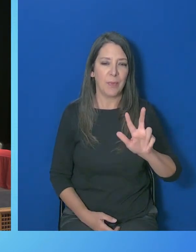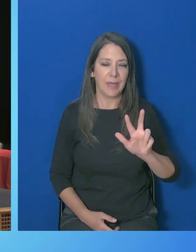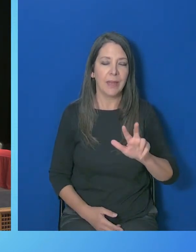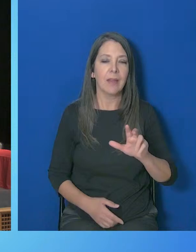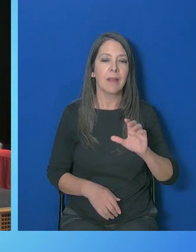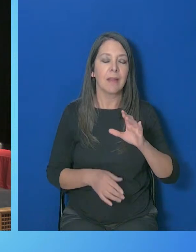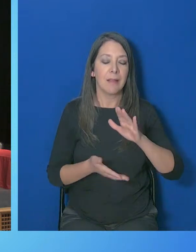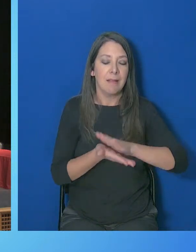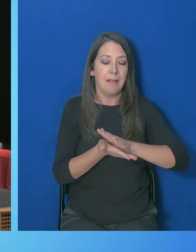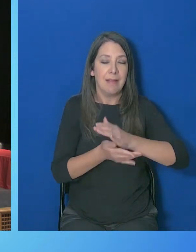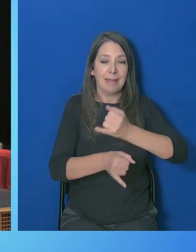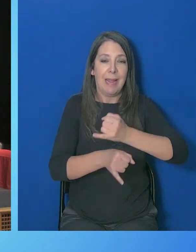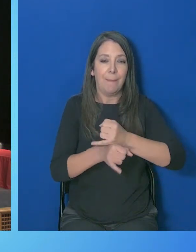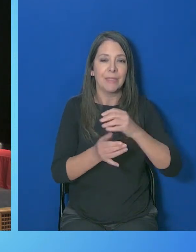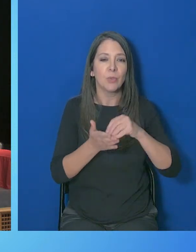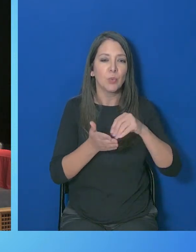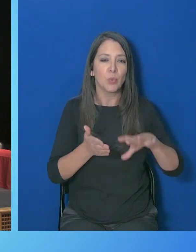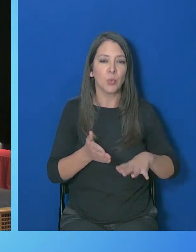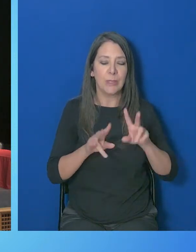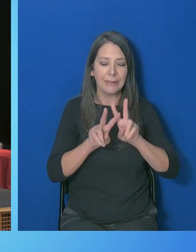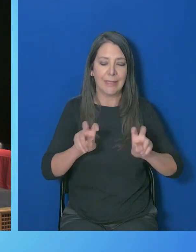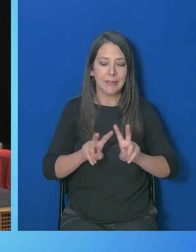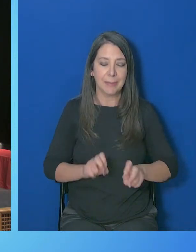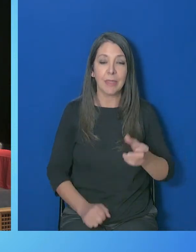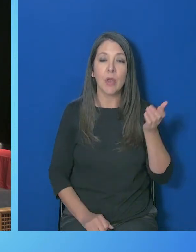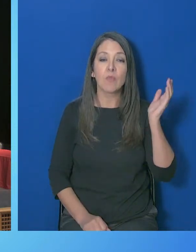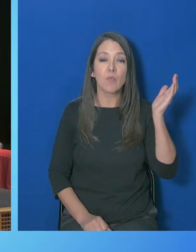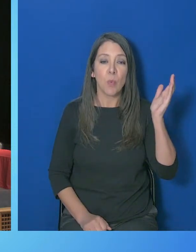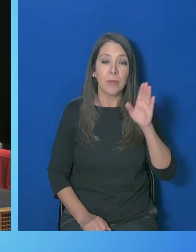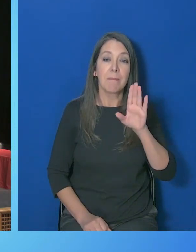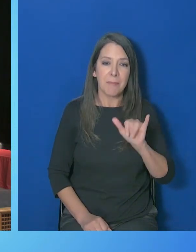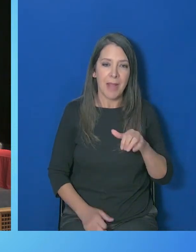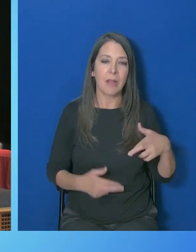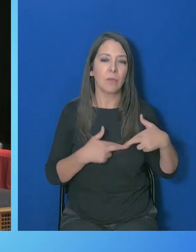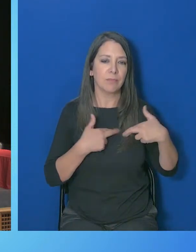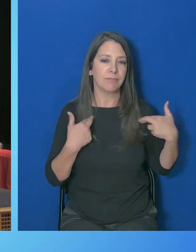student assessments. Presentation by Rosie De La Cruz.